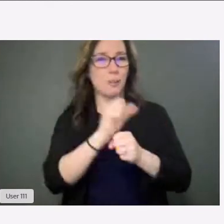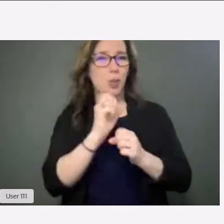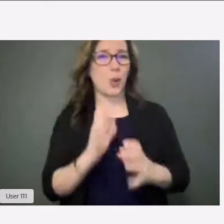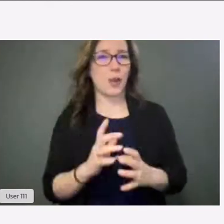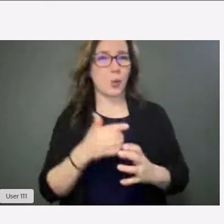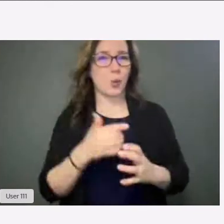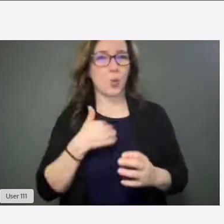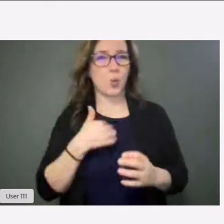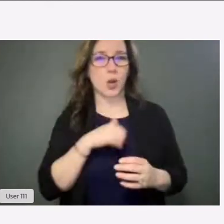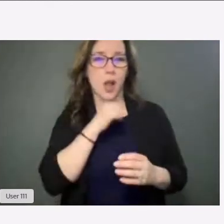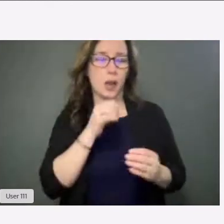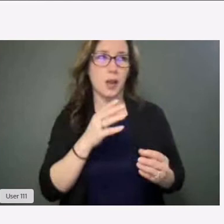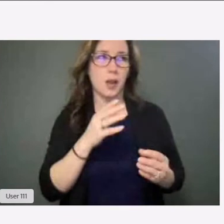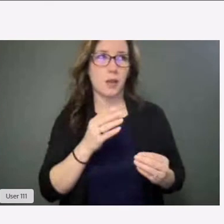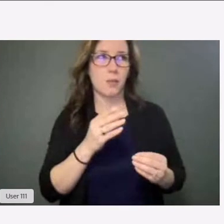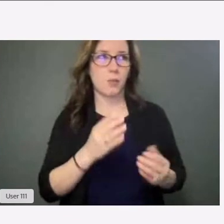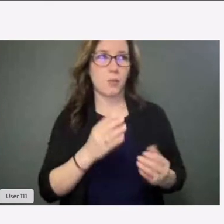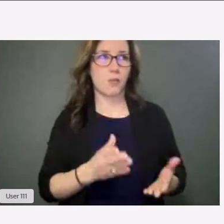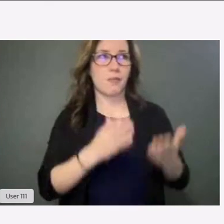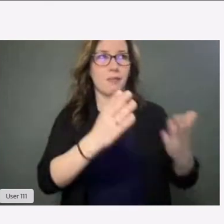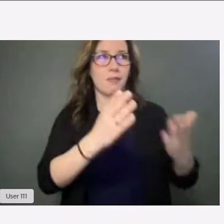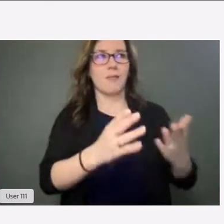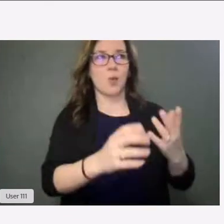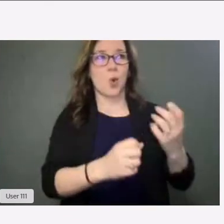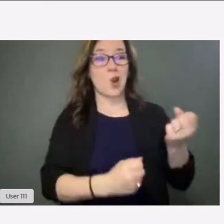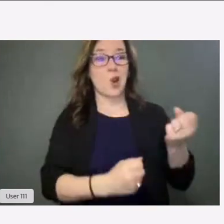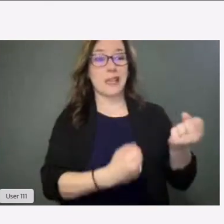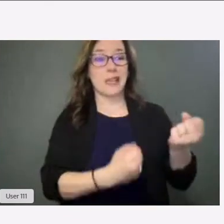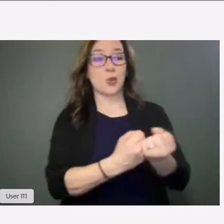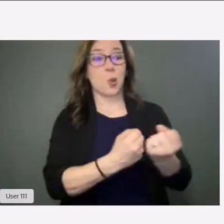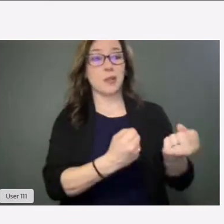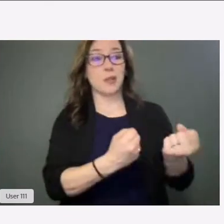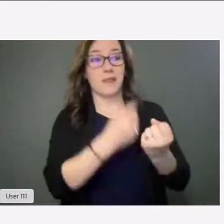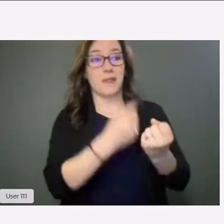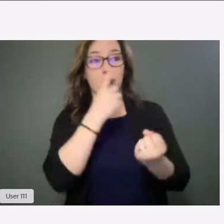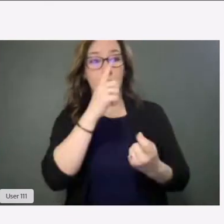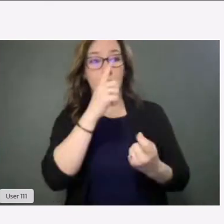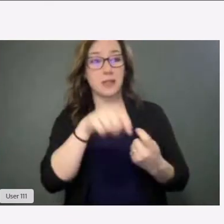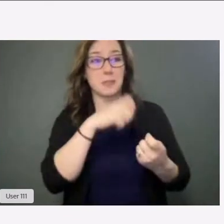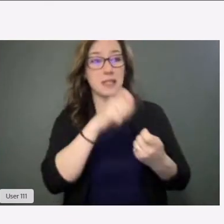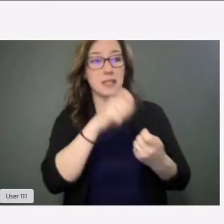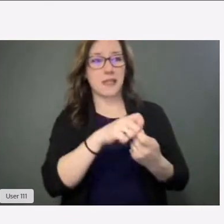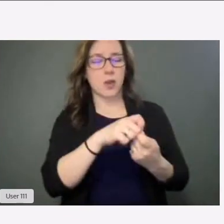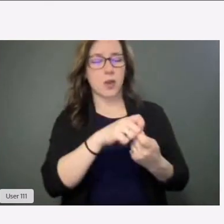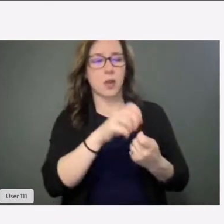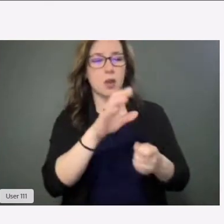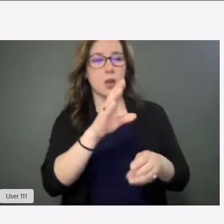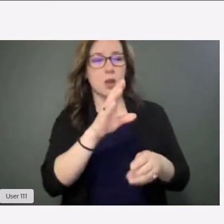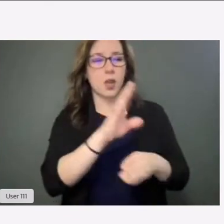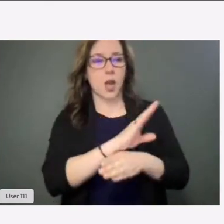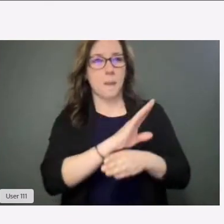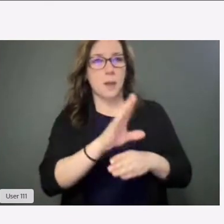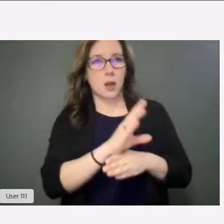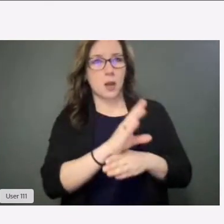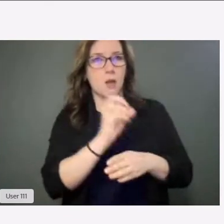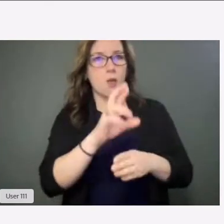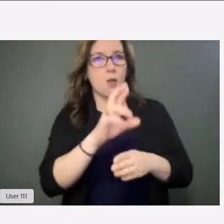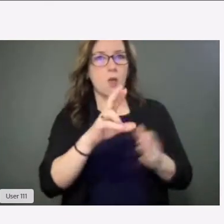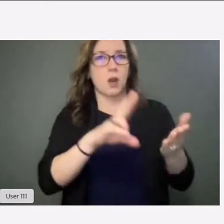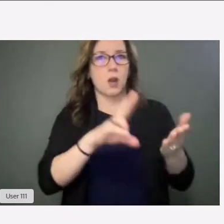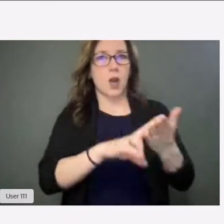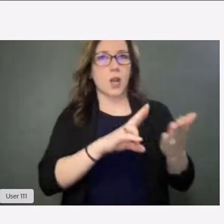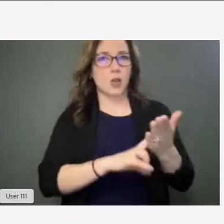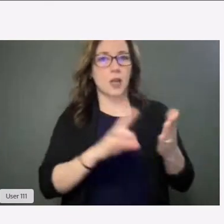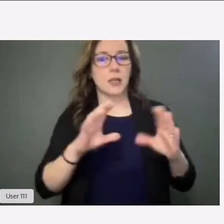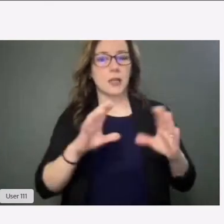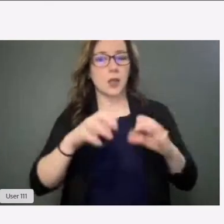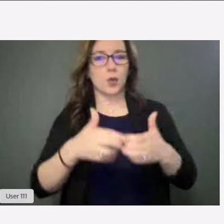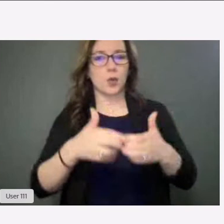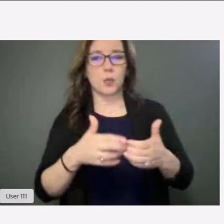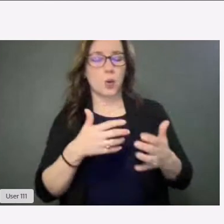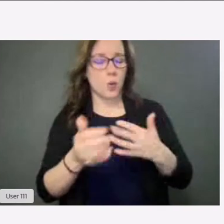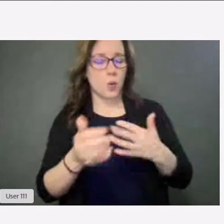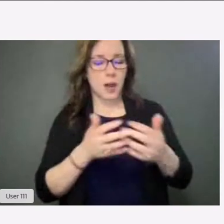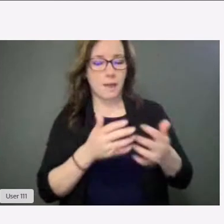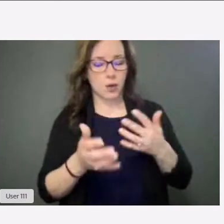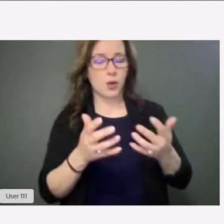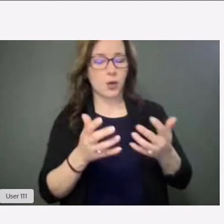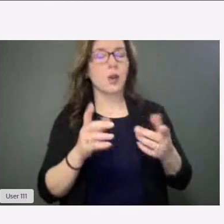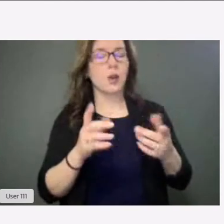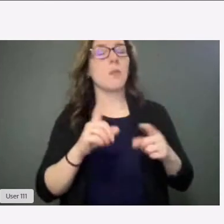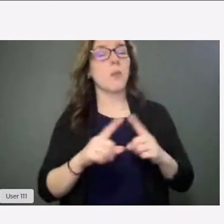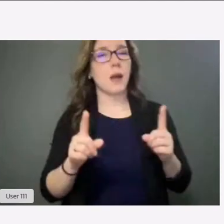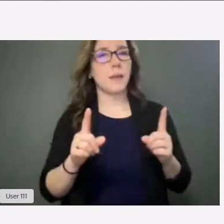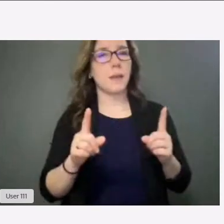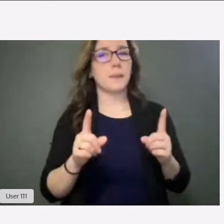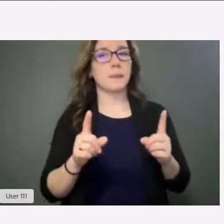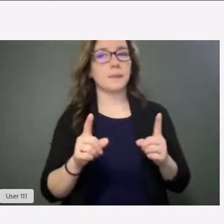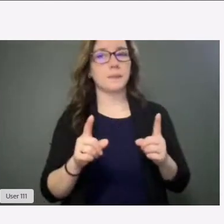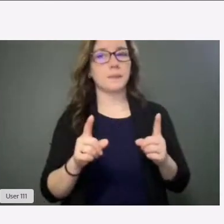we're not going to provide, you know, recommendations or endorsements of any particular company or contracting group, whatever that might be. But I